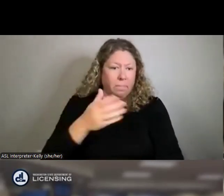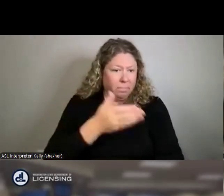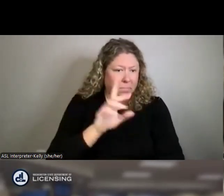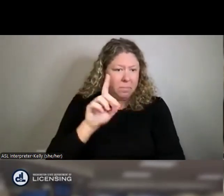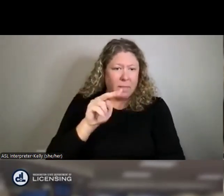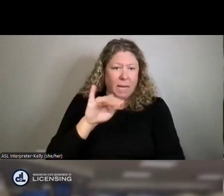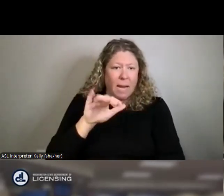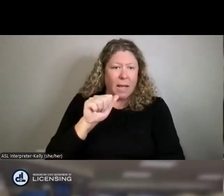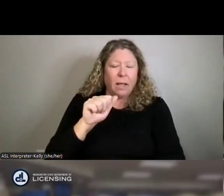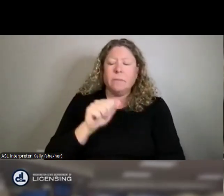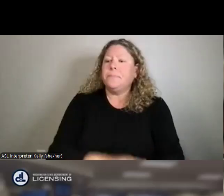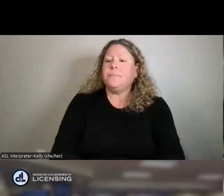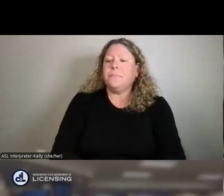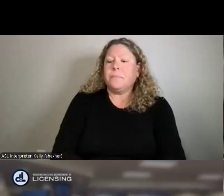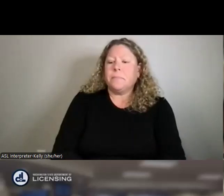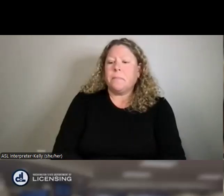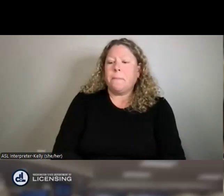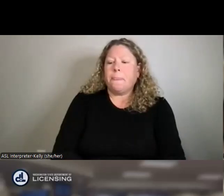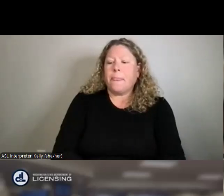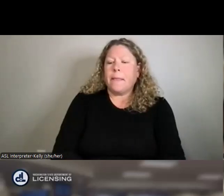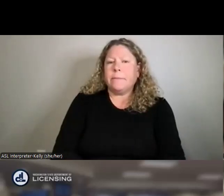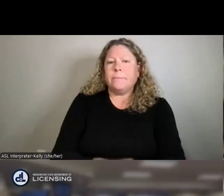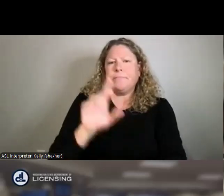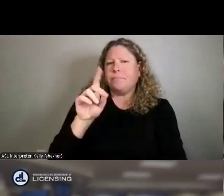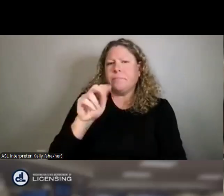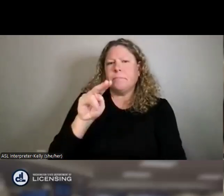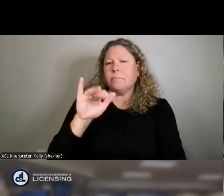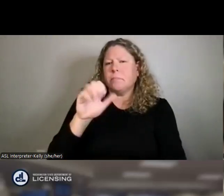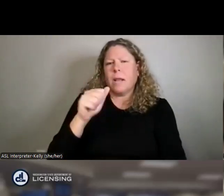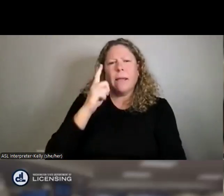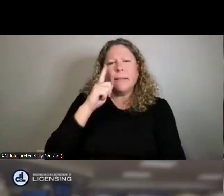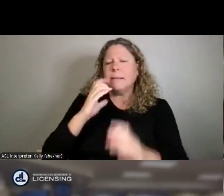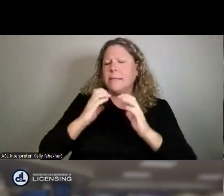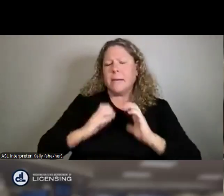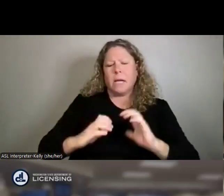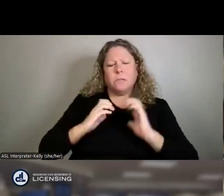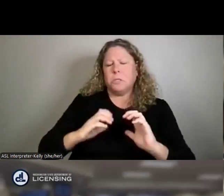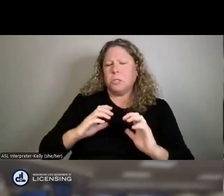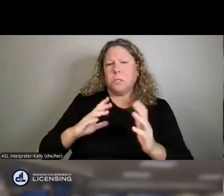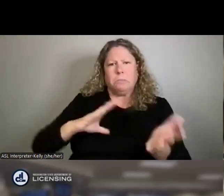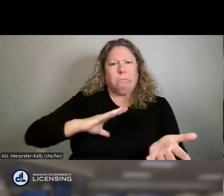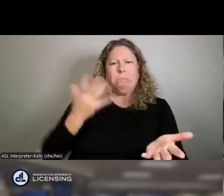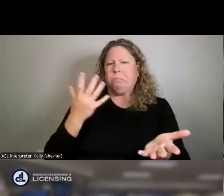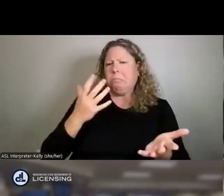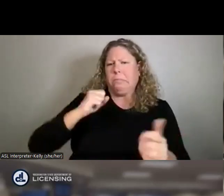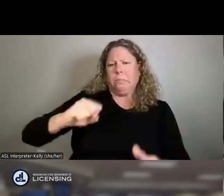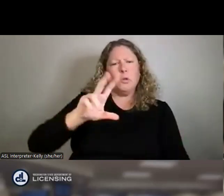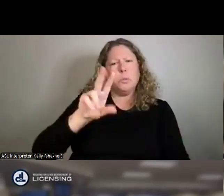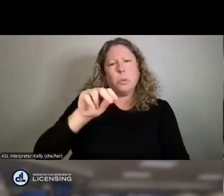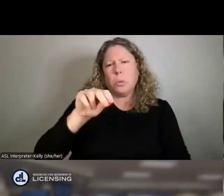No, I don't think that any of our customer base had any pushback. Our